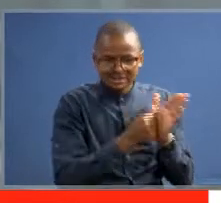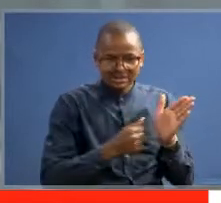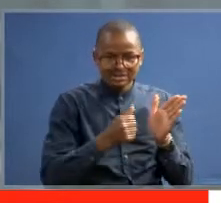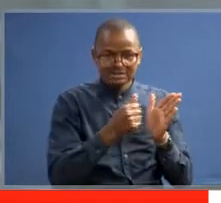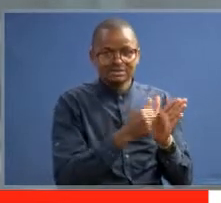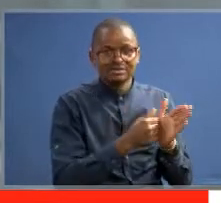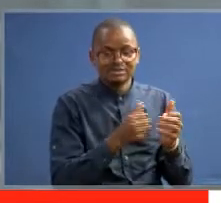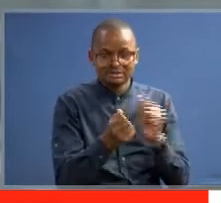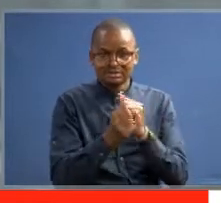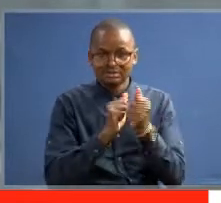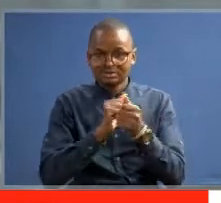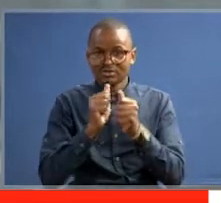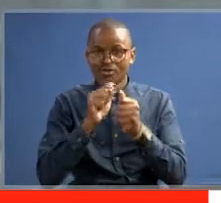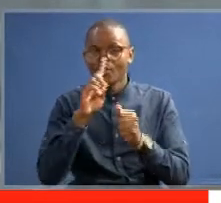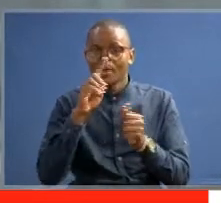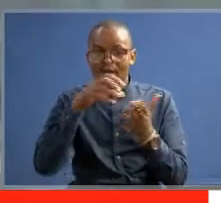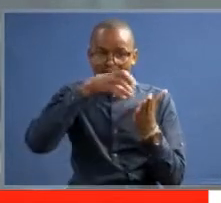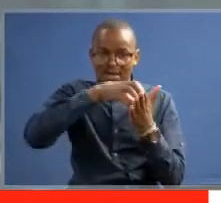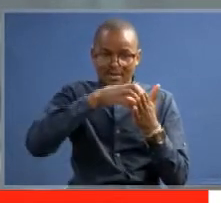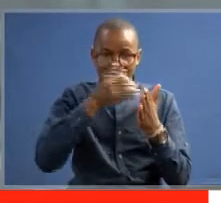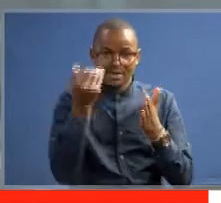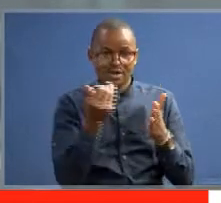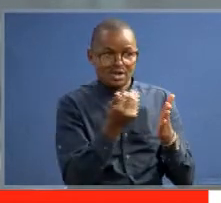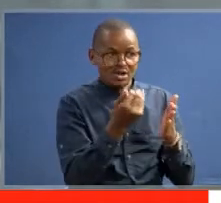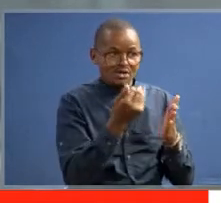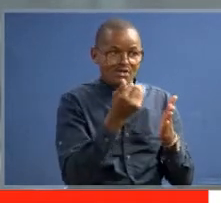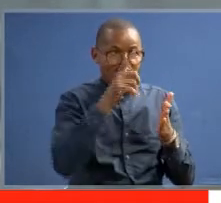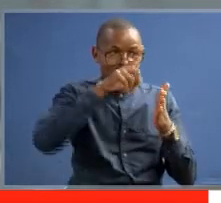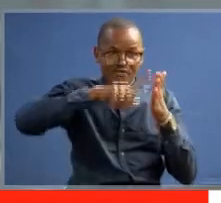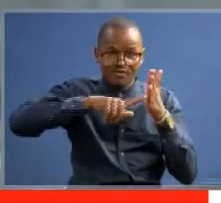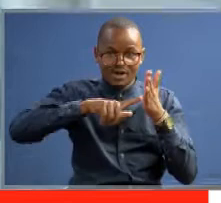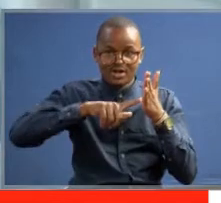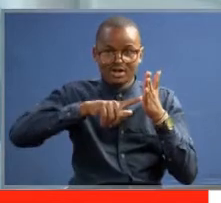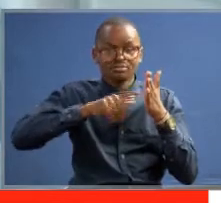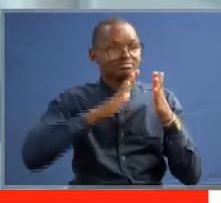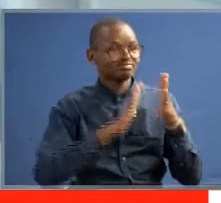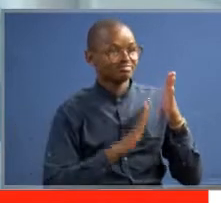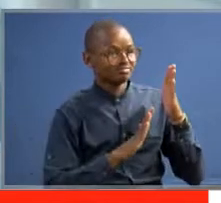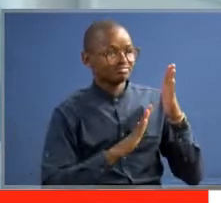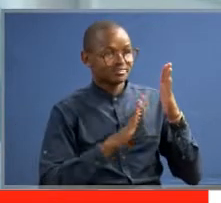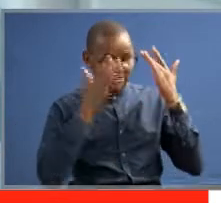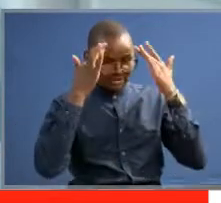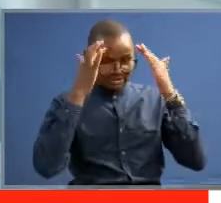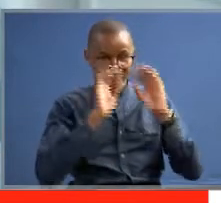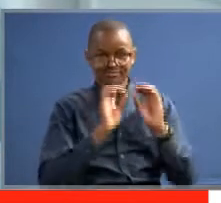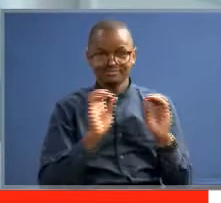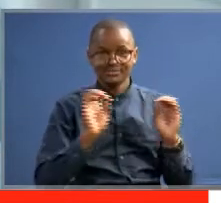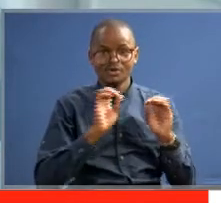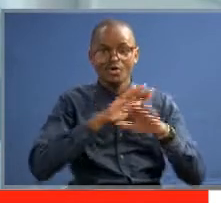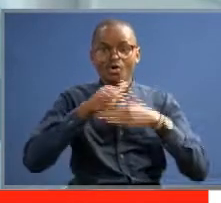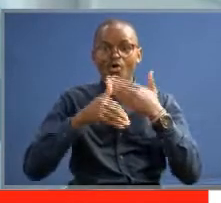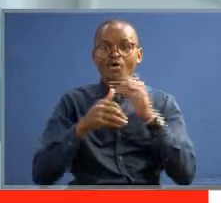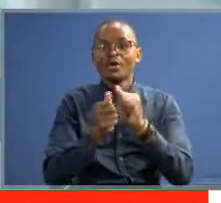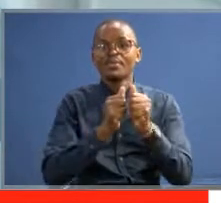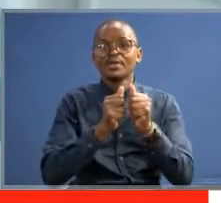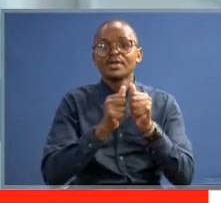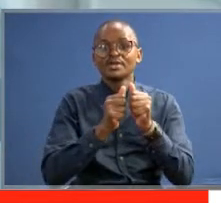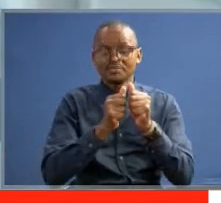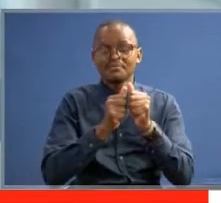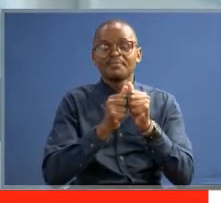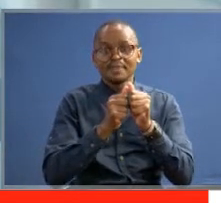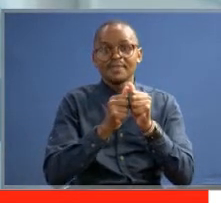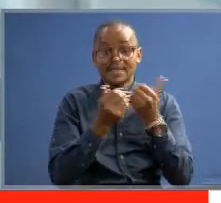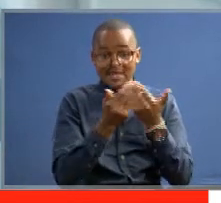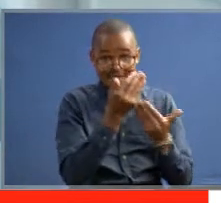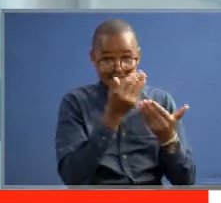the Sports Act. Are we having a situation where we have children of lesser gods? I don't think so. Everybody in sports is treated equally.